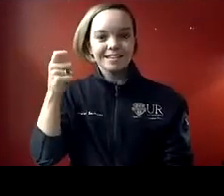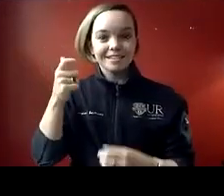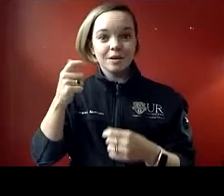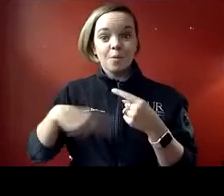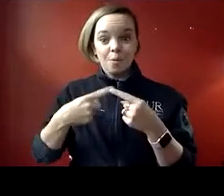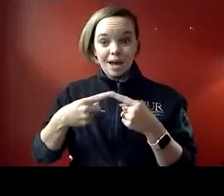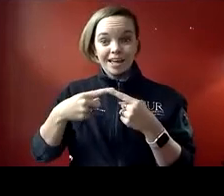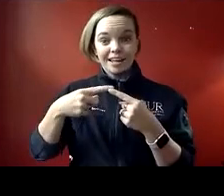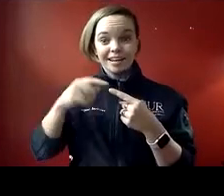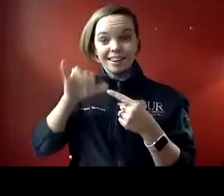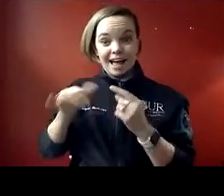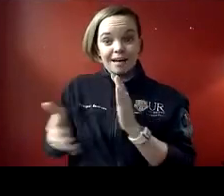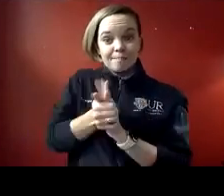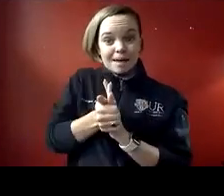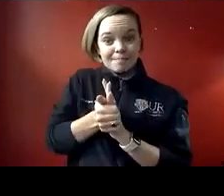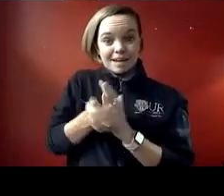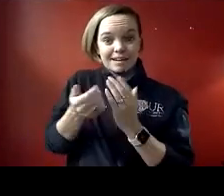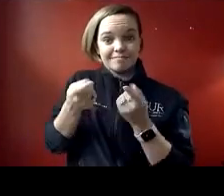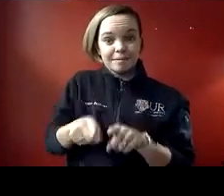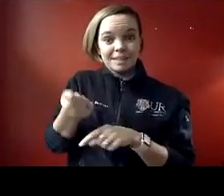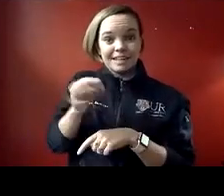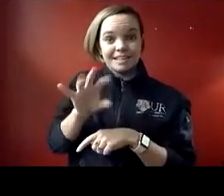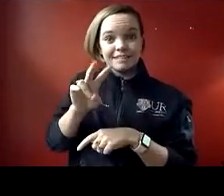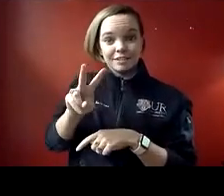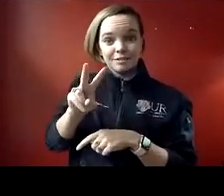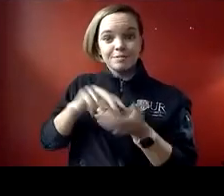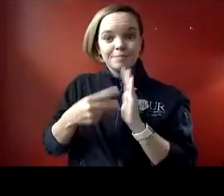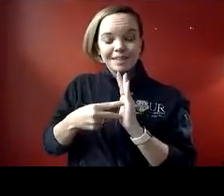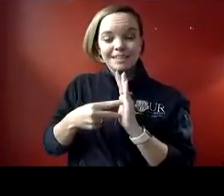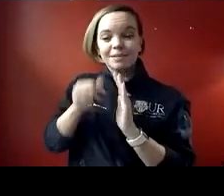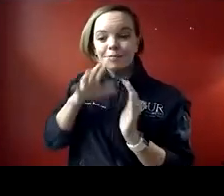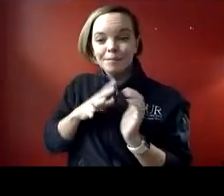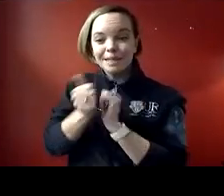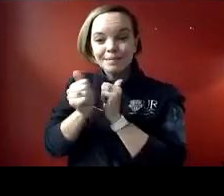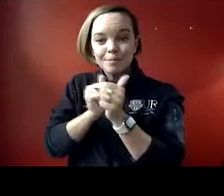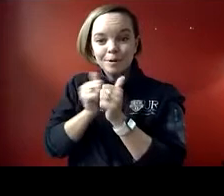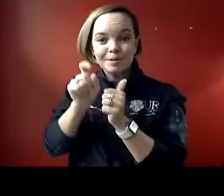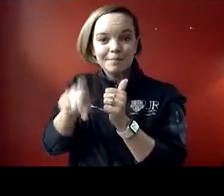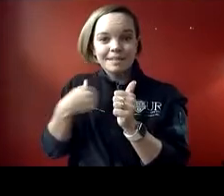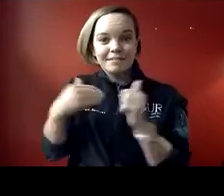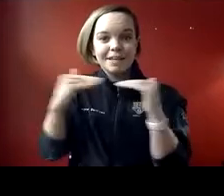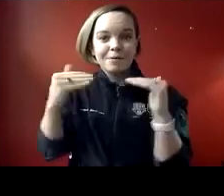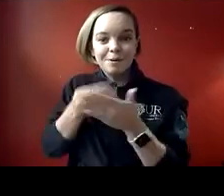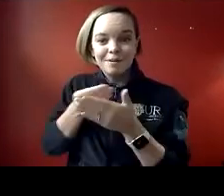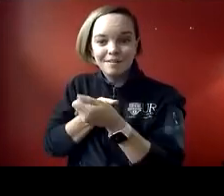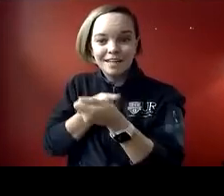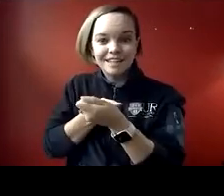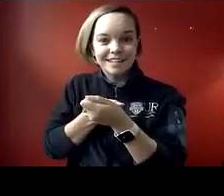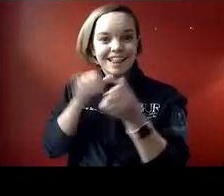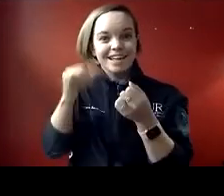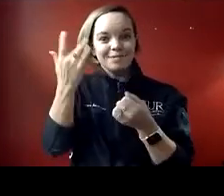amendment in 1972, there had to be equal funding for women's sports, and that's why we have so many wonderful women athletic